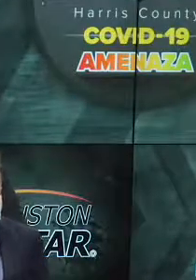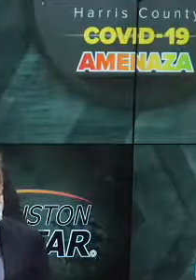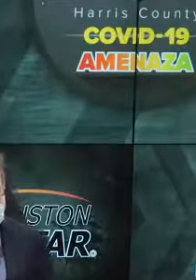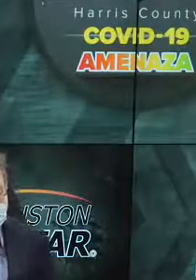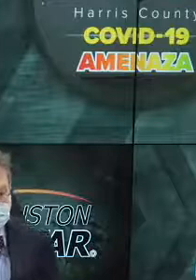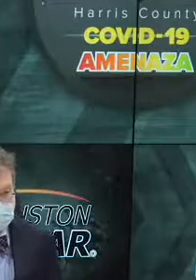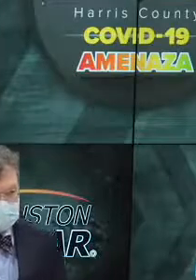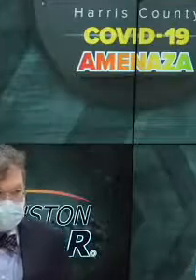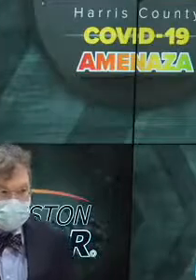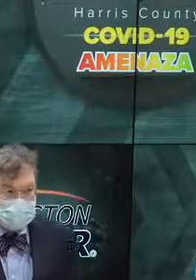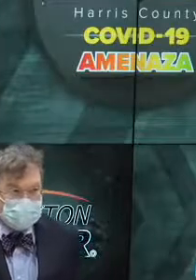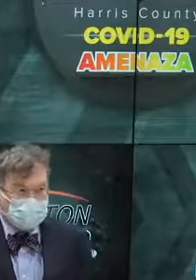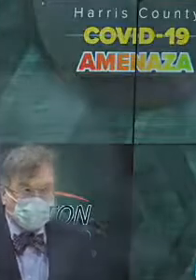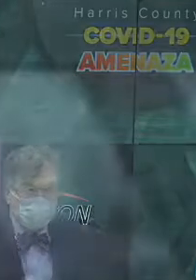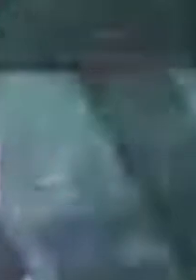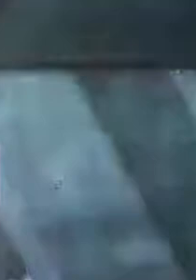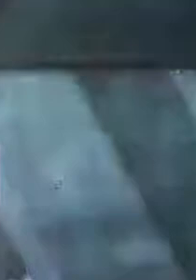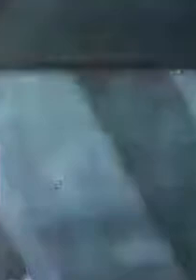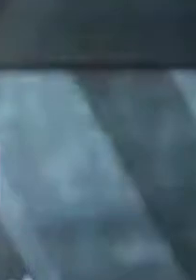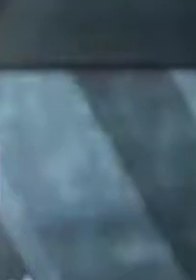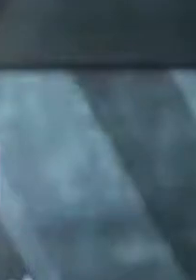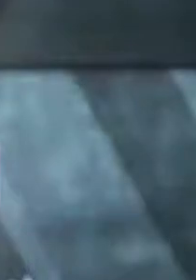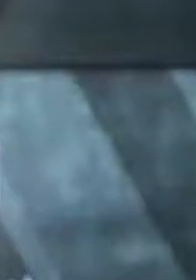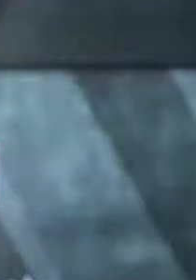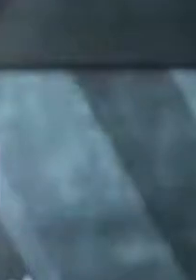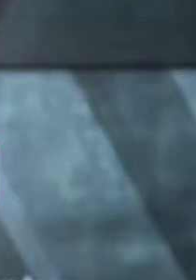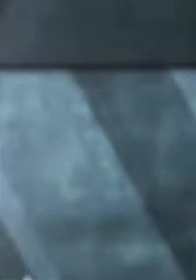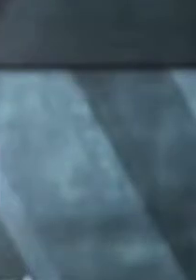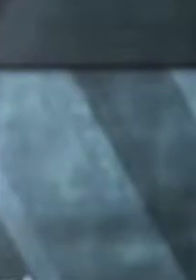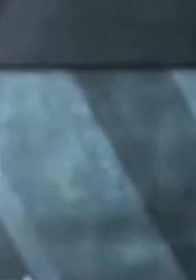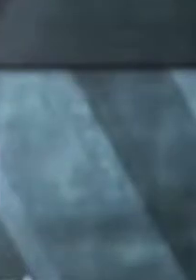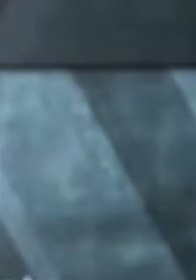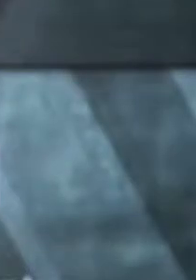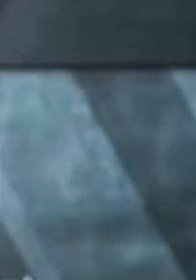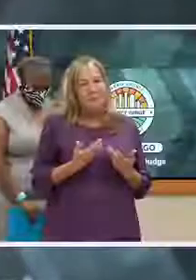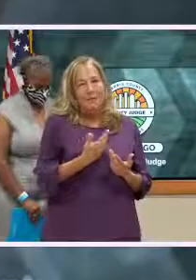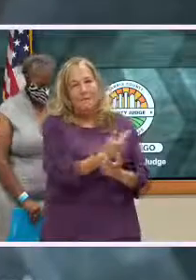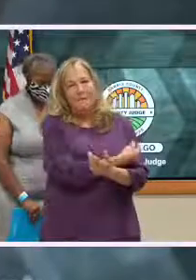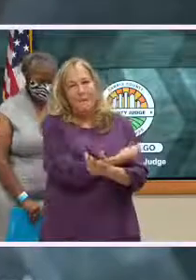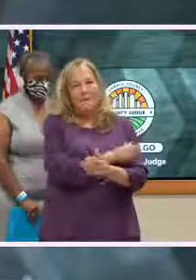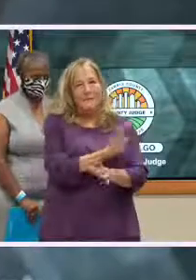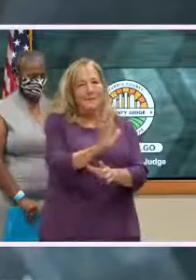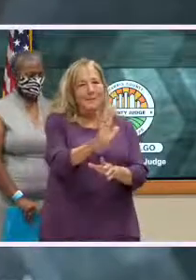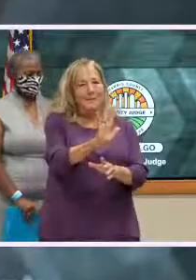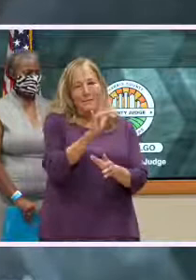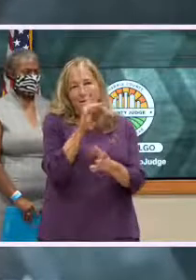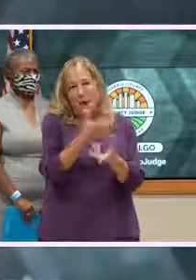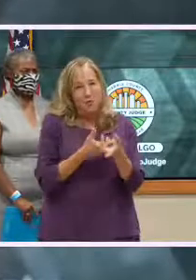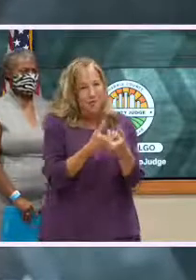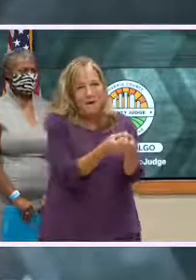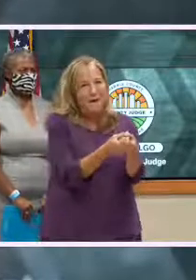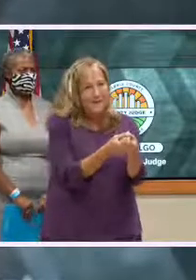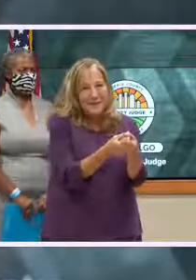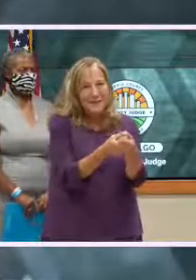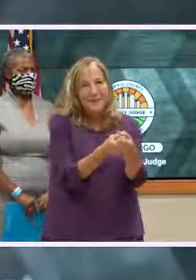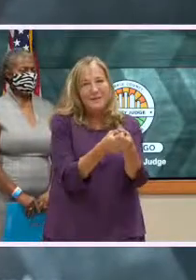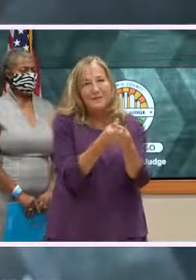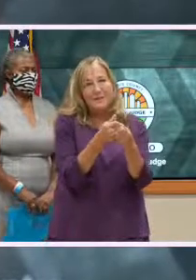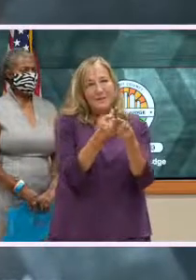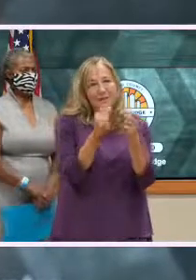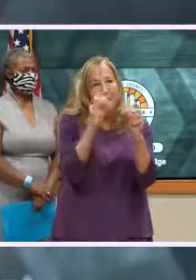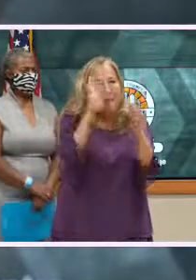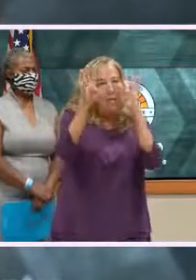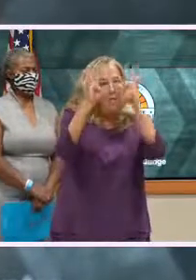is disinformation. It's this mistrust and folks spreading false rumors about the